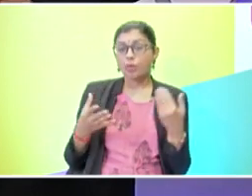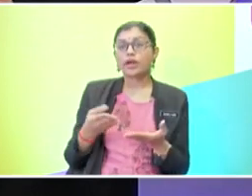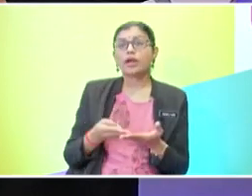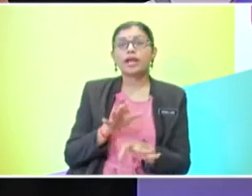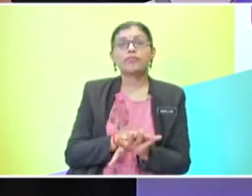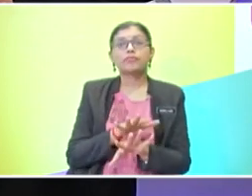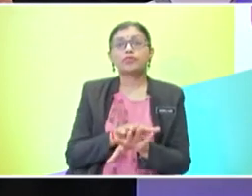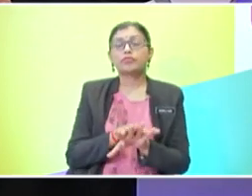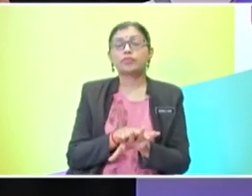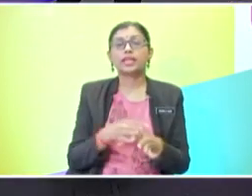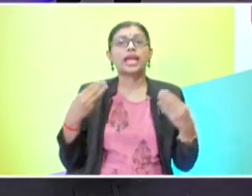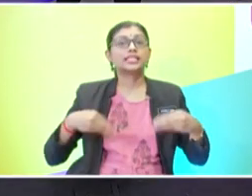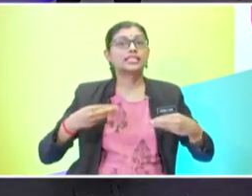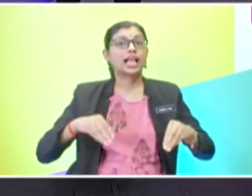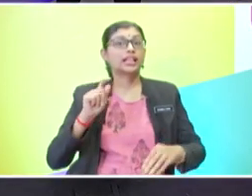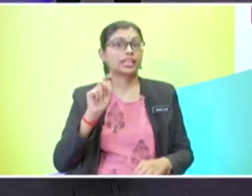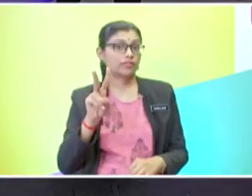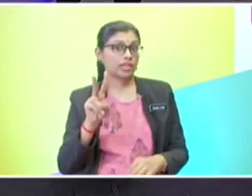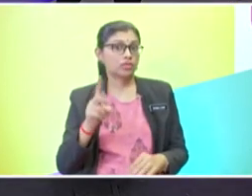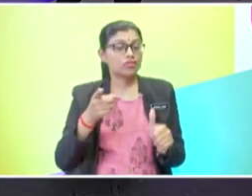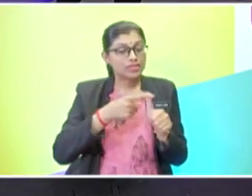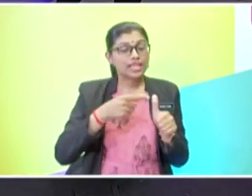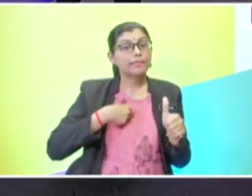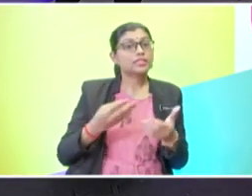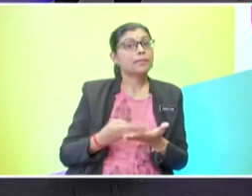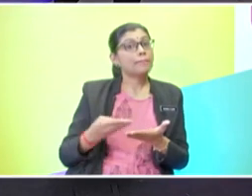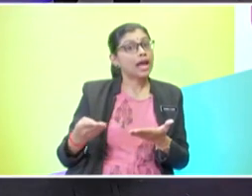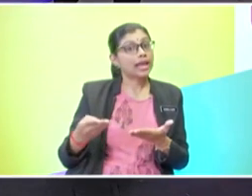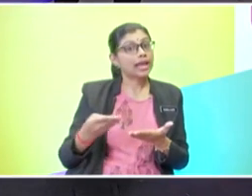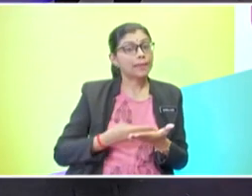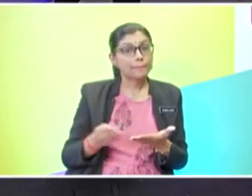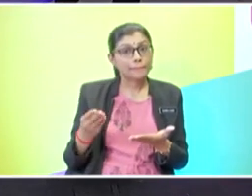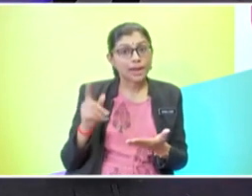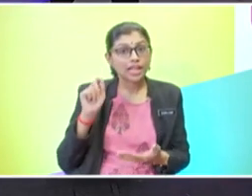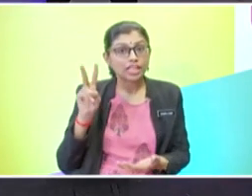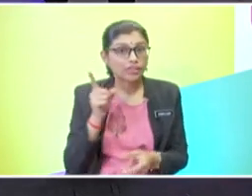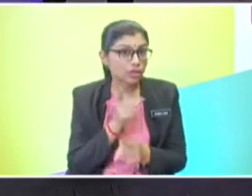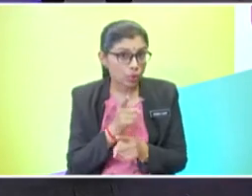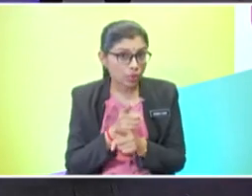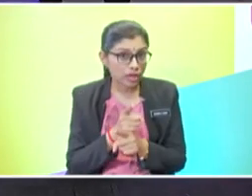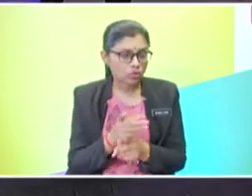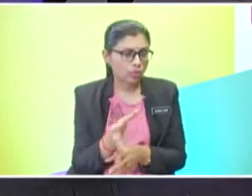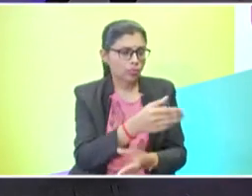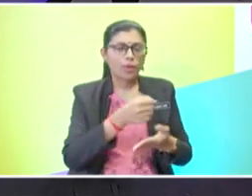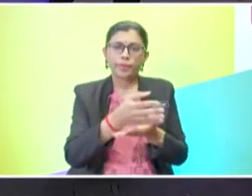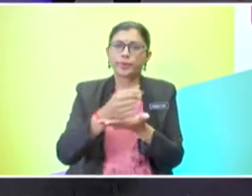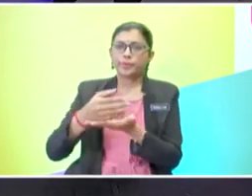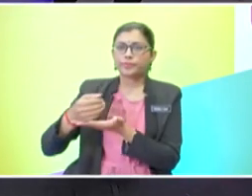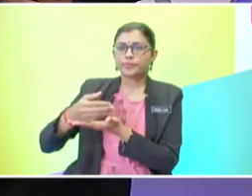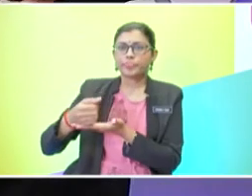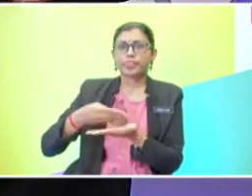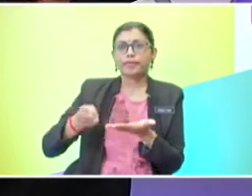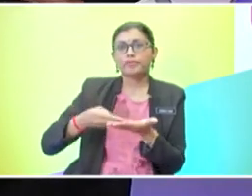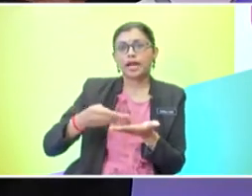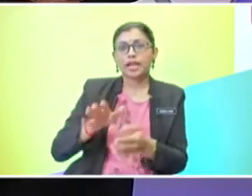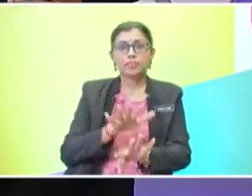is the selling price? So the selling price is what we pay for in the shops. Yes, when once the seller get that goods, okay, with the cost